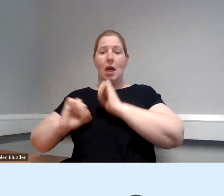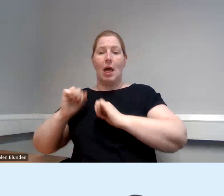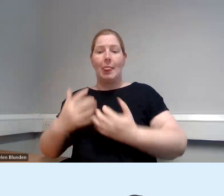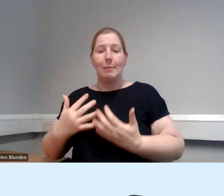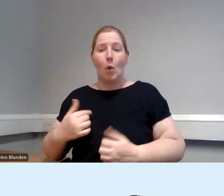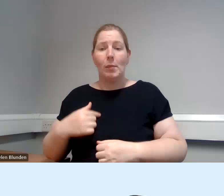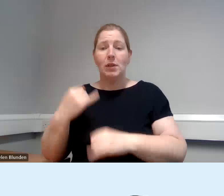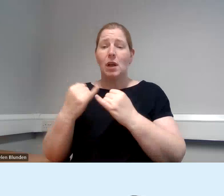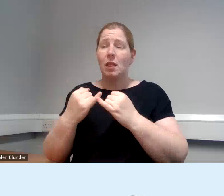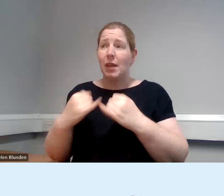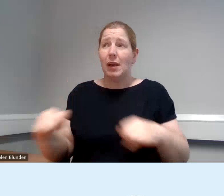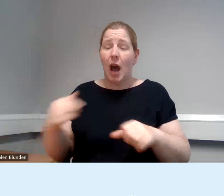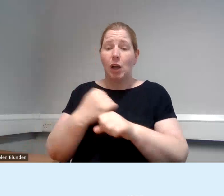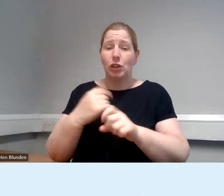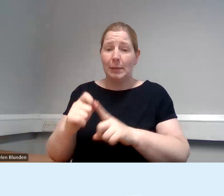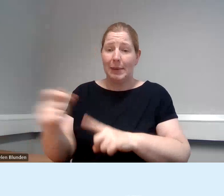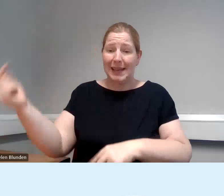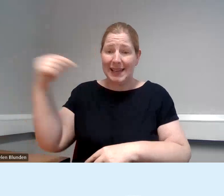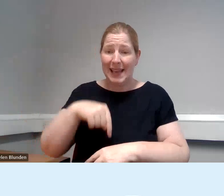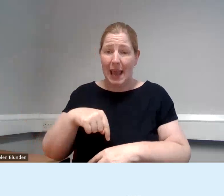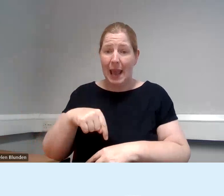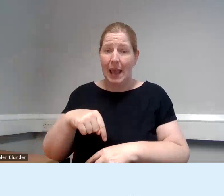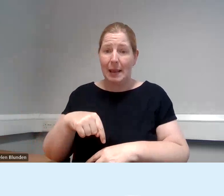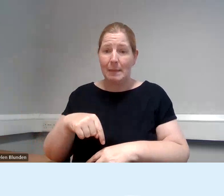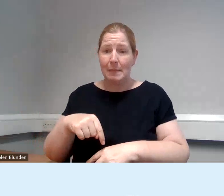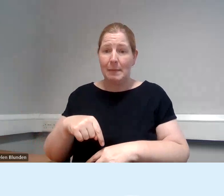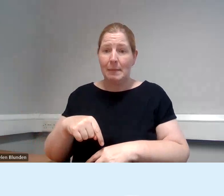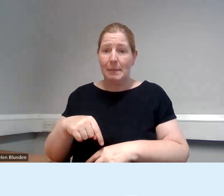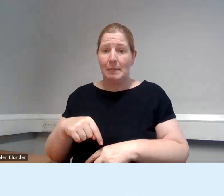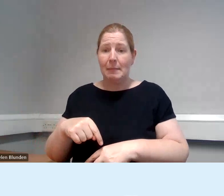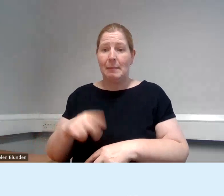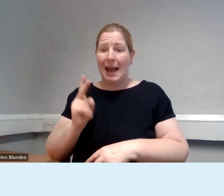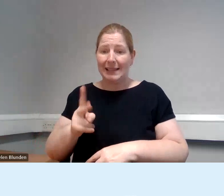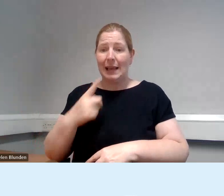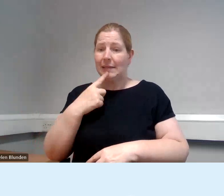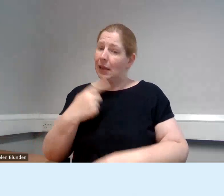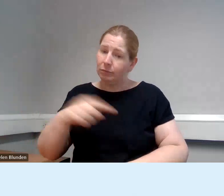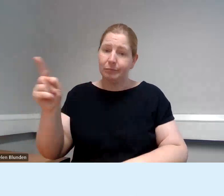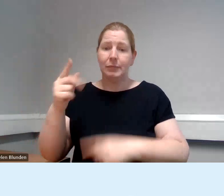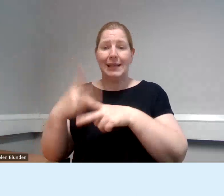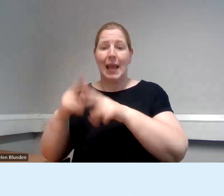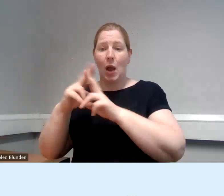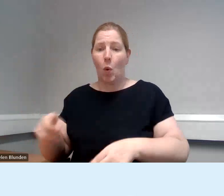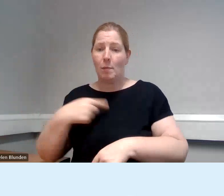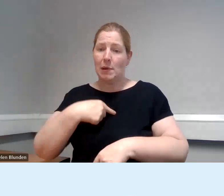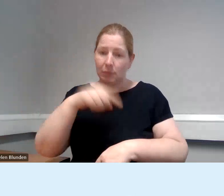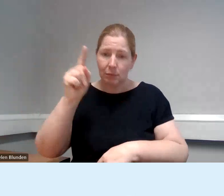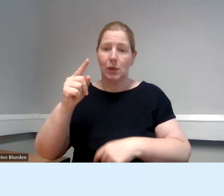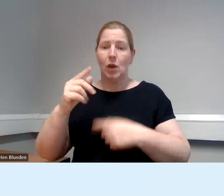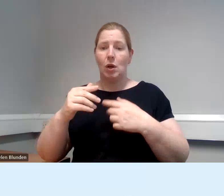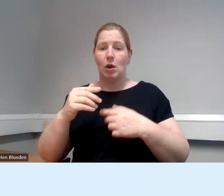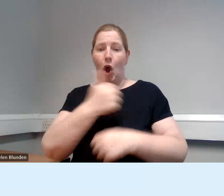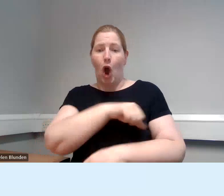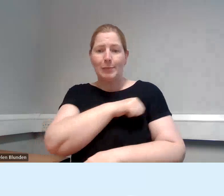GP was in there, he was again threatening with a care home and hospital, and I'm thinking,